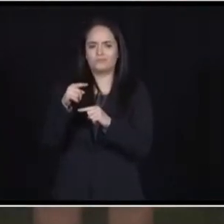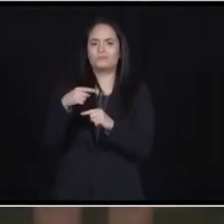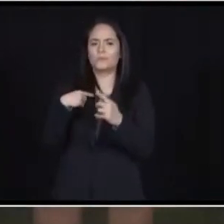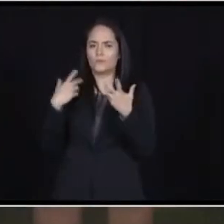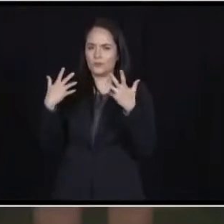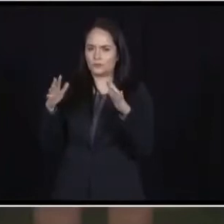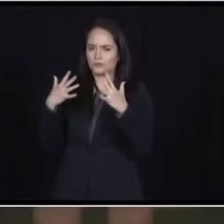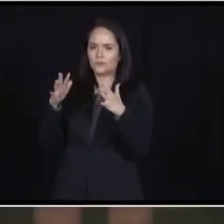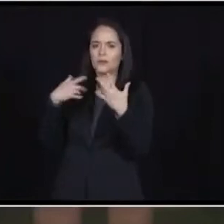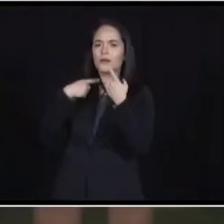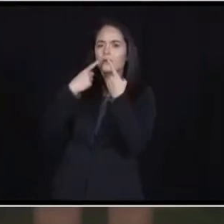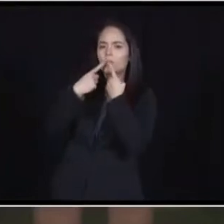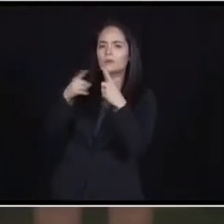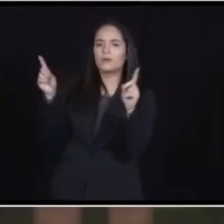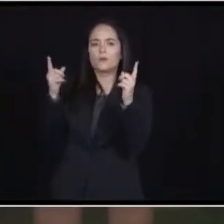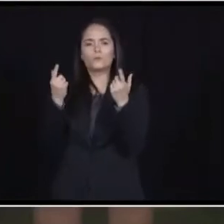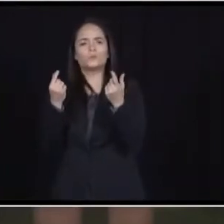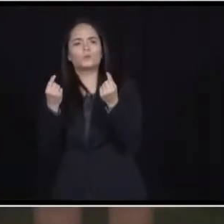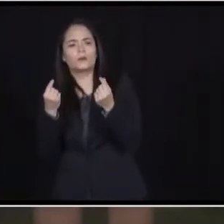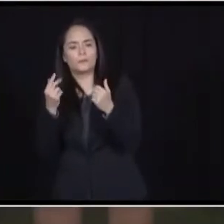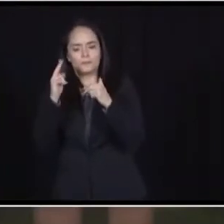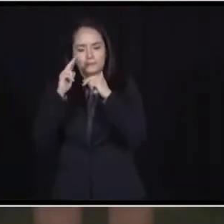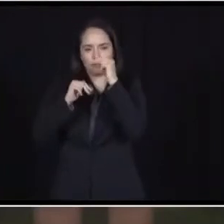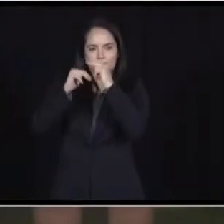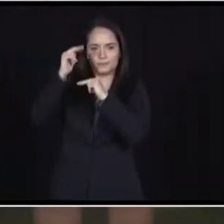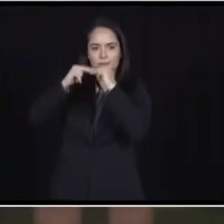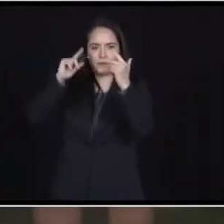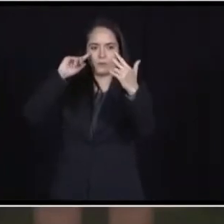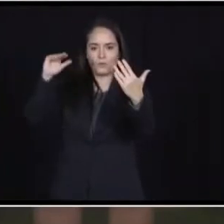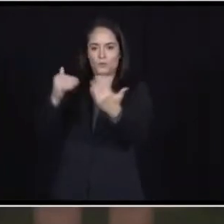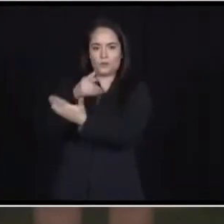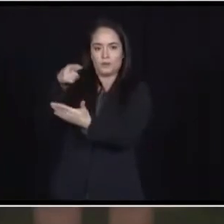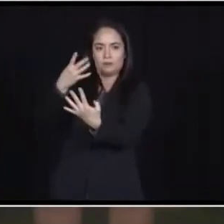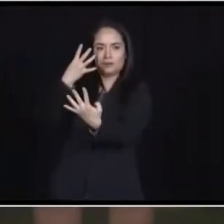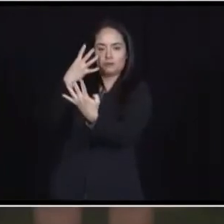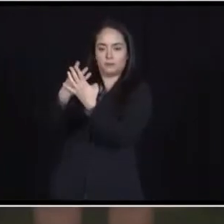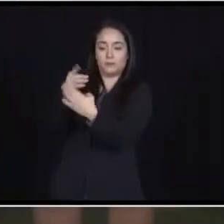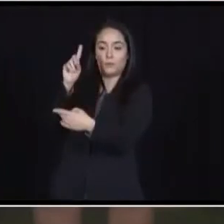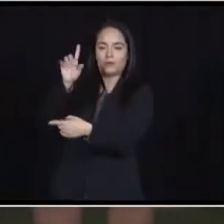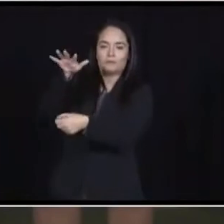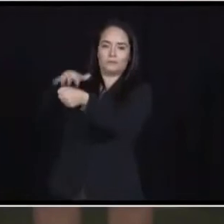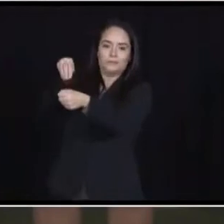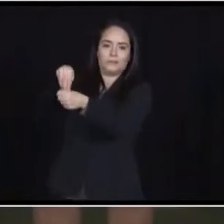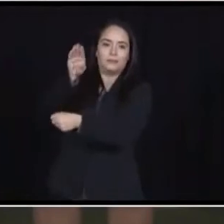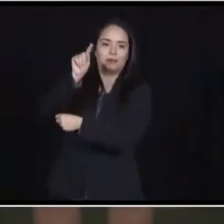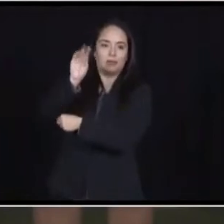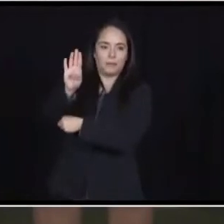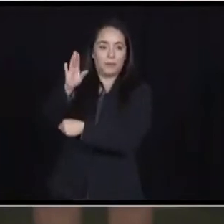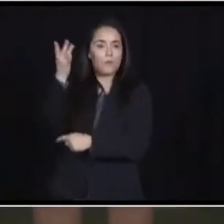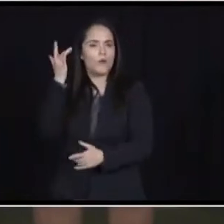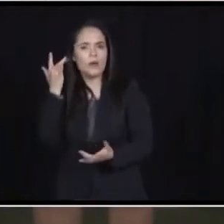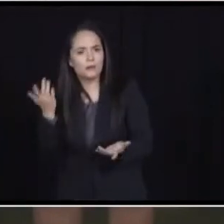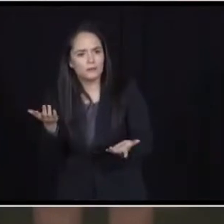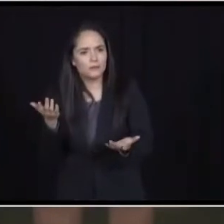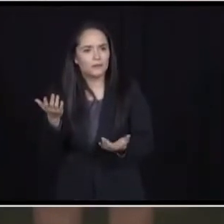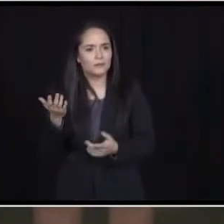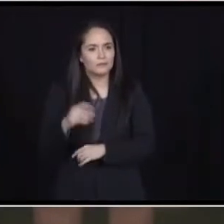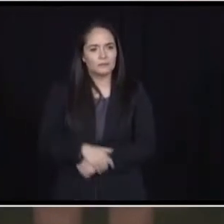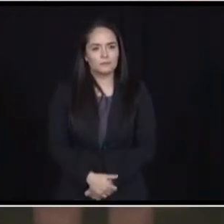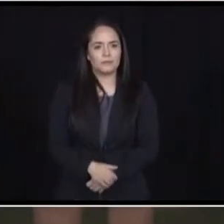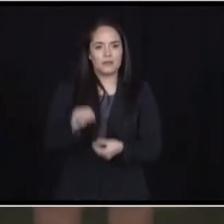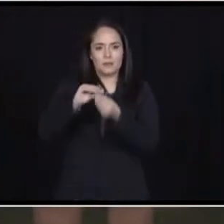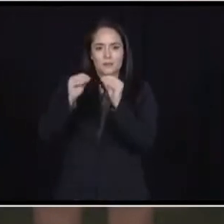we are rebuilding a new jail in Thunder Bay to acknowledge the fact that their numbers continue